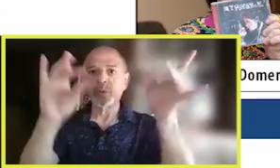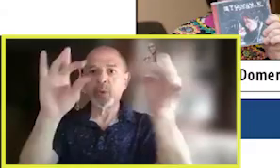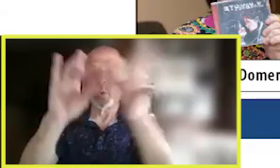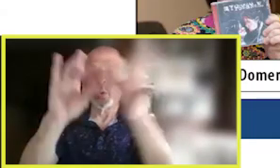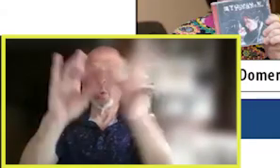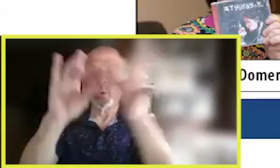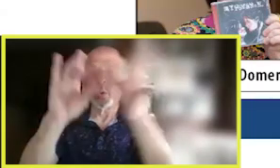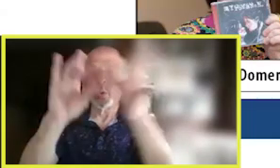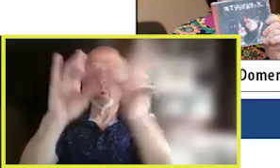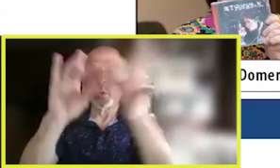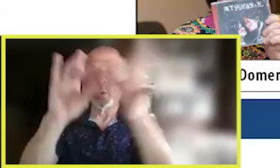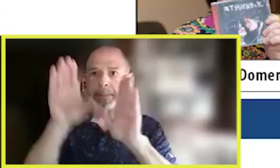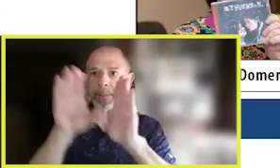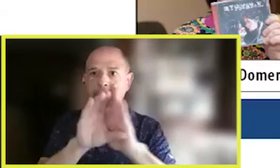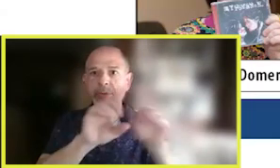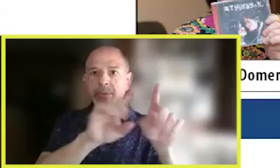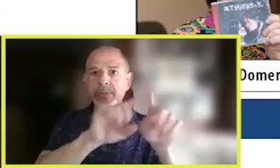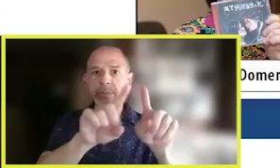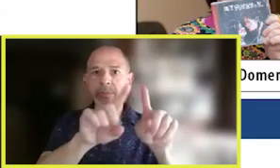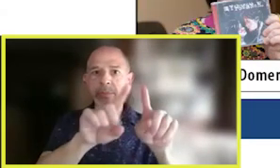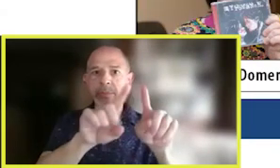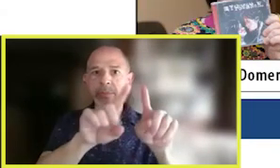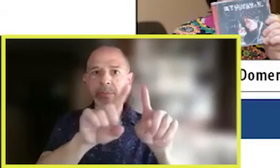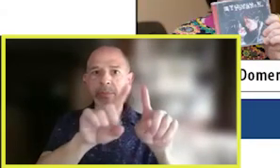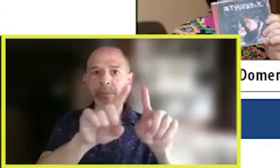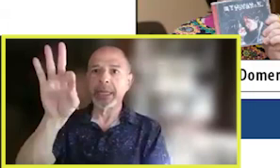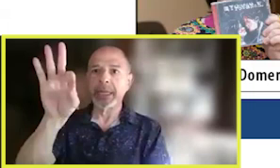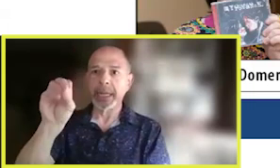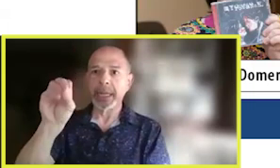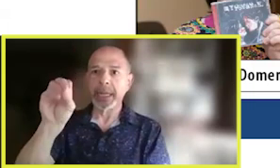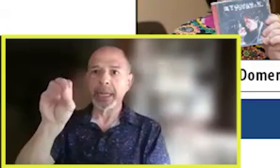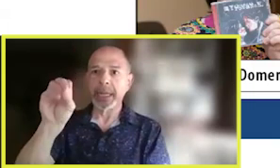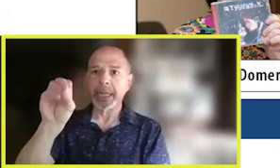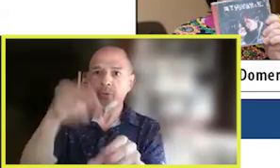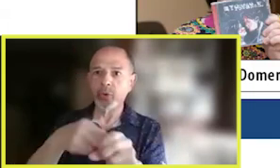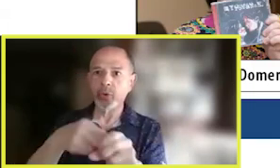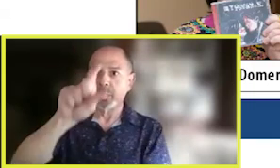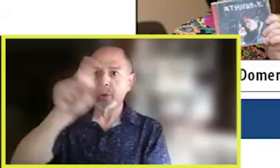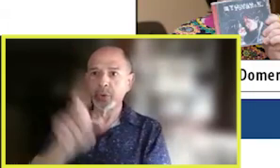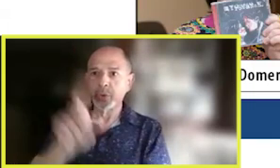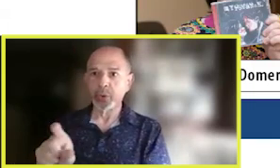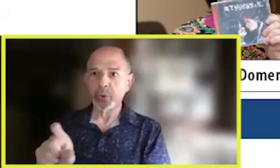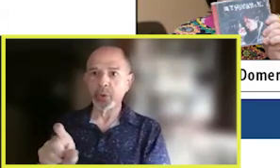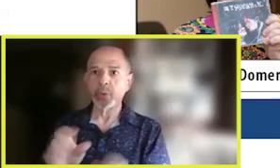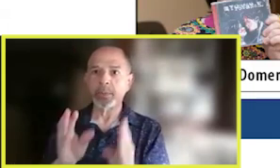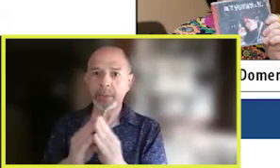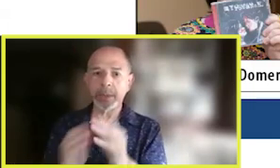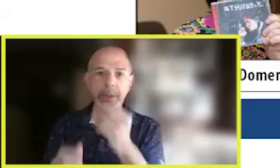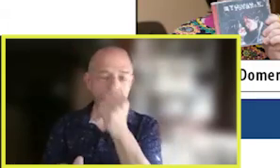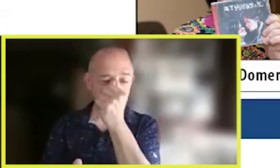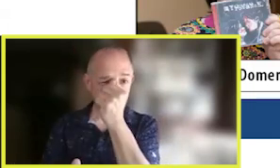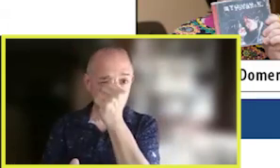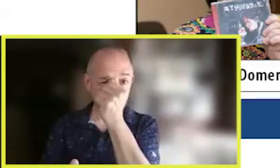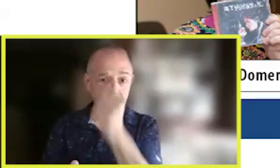Around 90 people attended day one of the conference on Zoom. The morning general session featured the